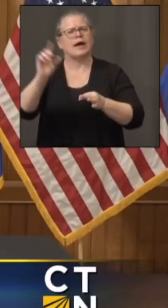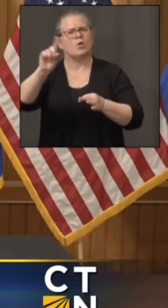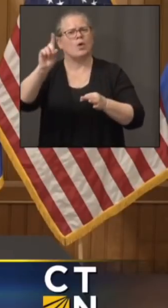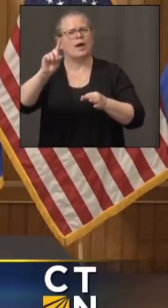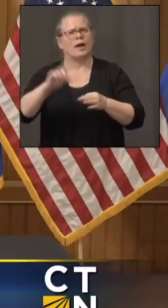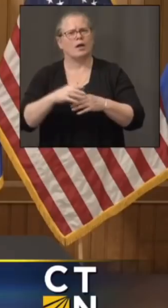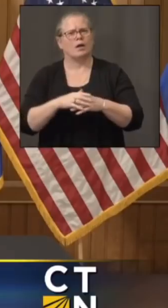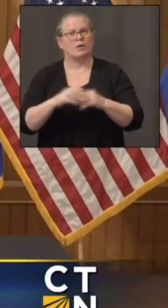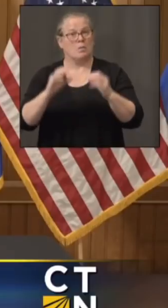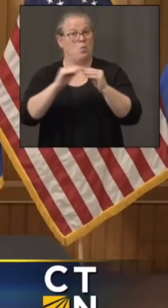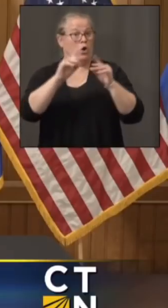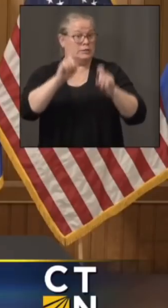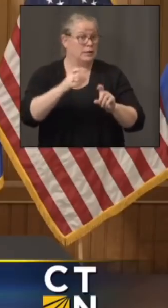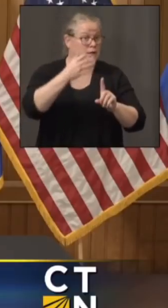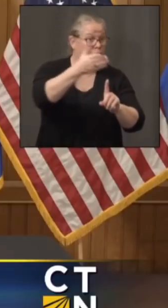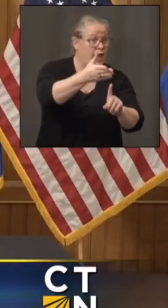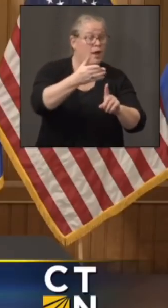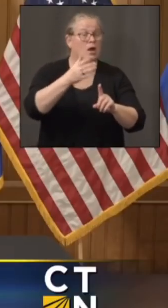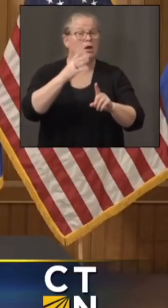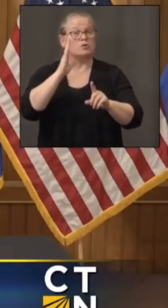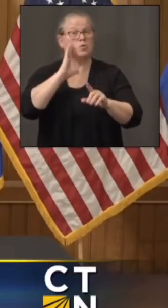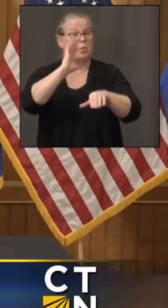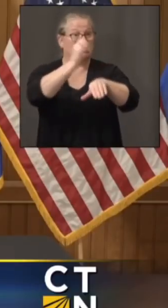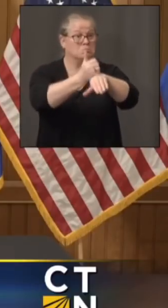going to help